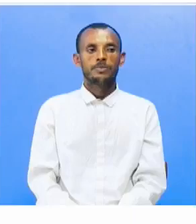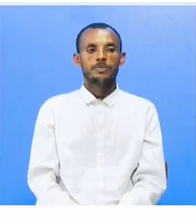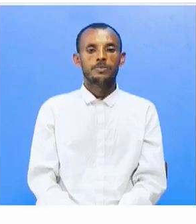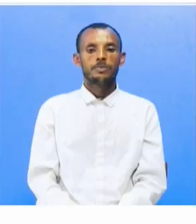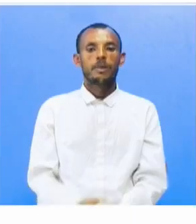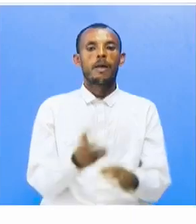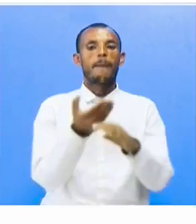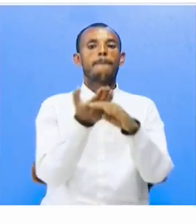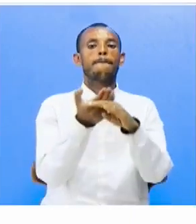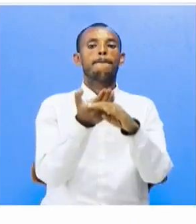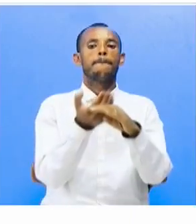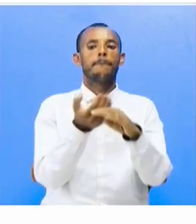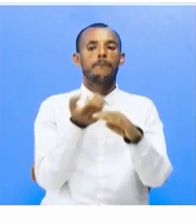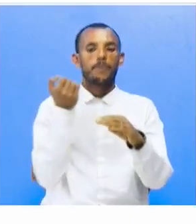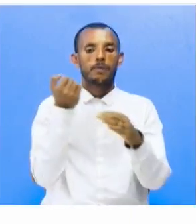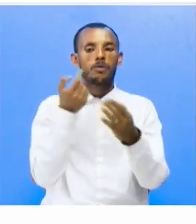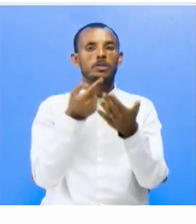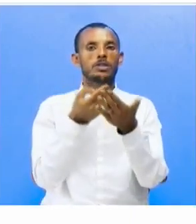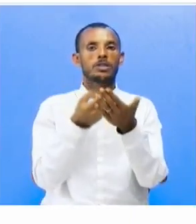Before this,